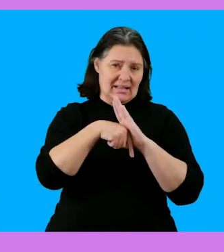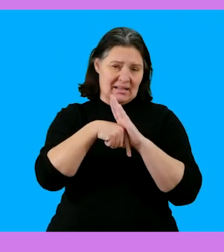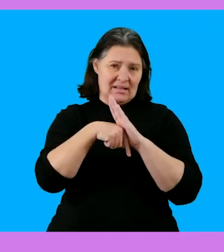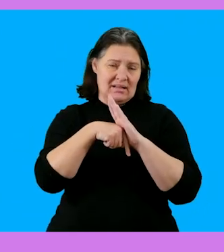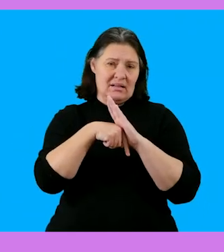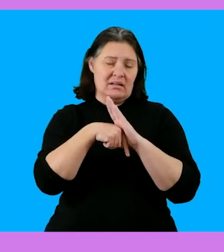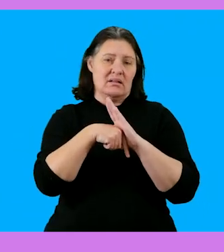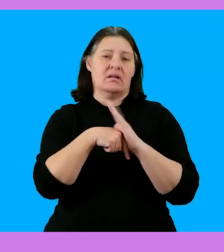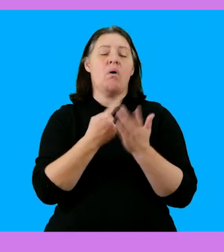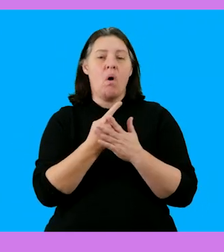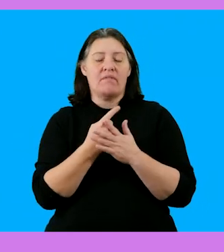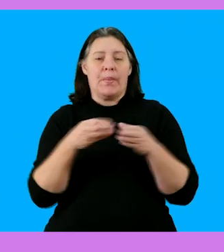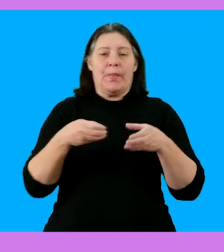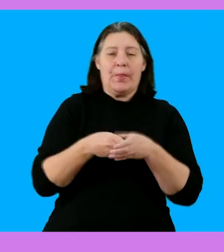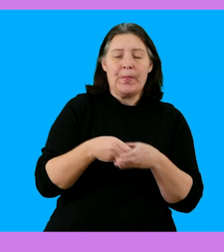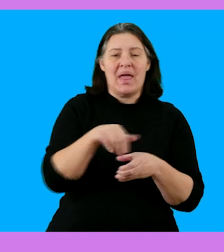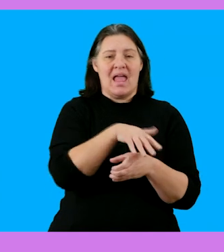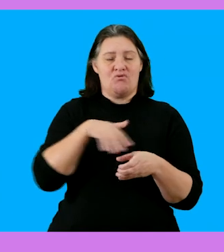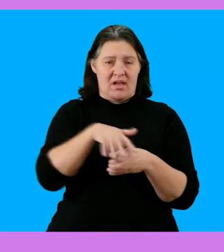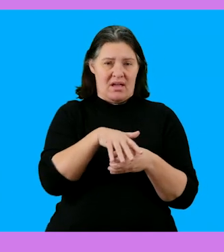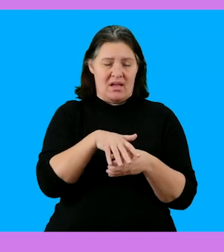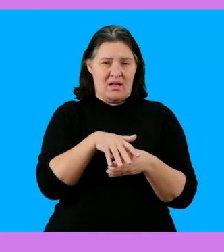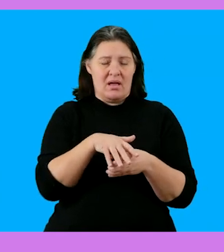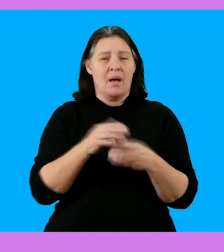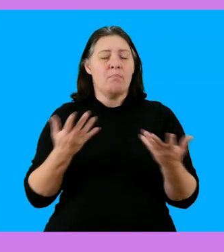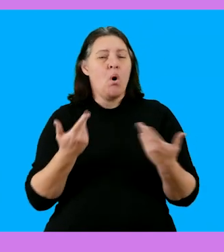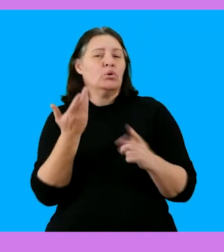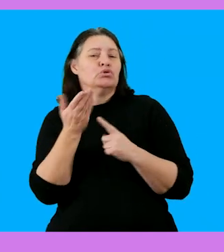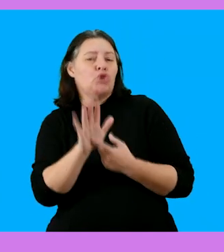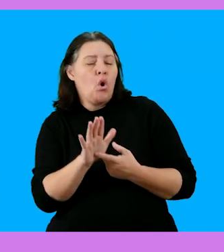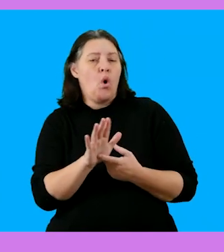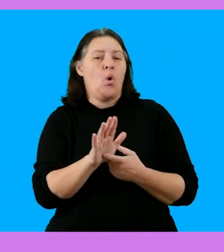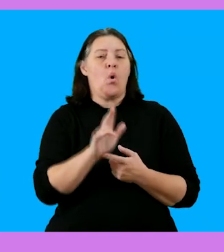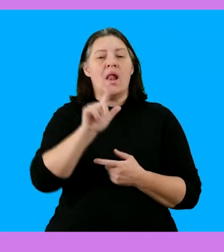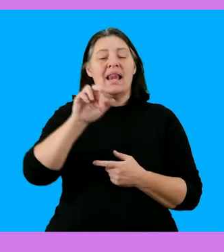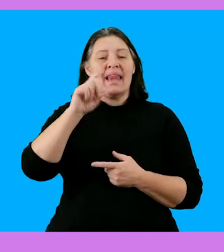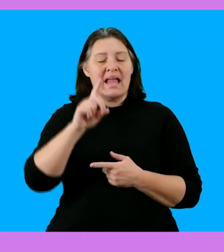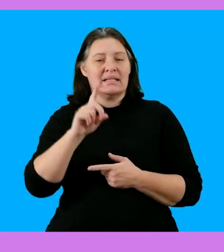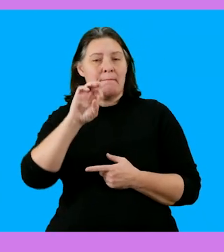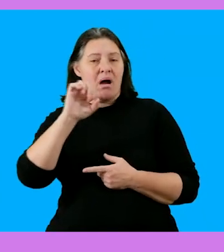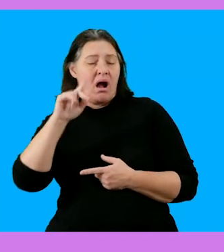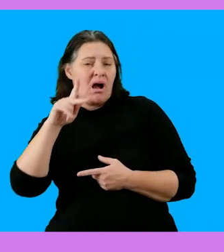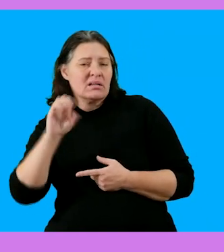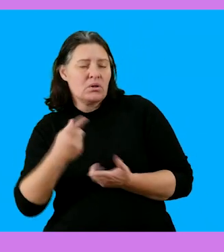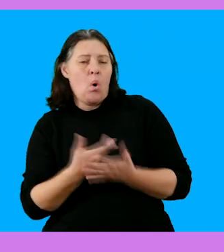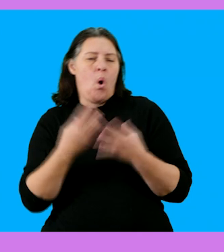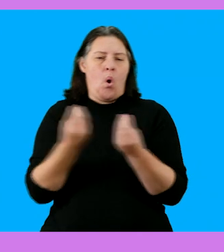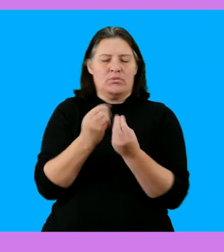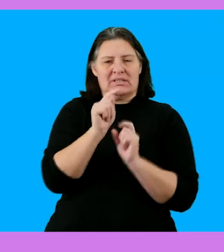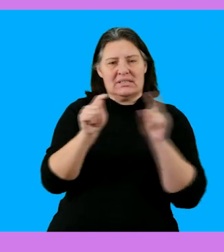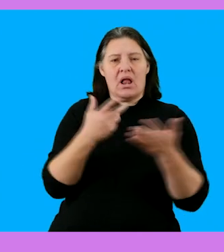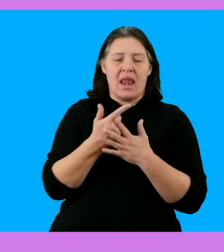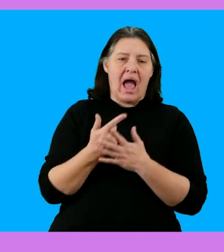more detailed, right, representation of a smaller area, often showing landmarks or objects.